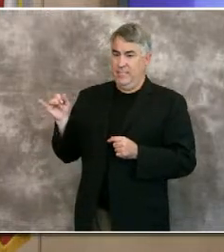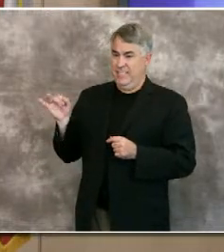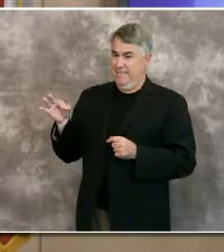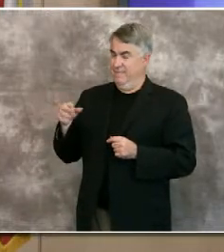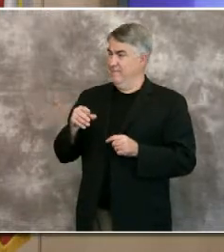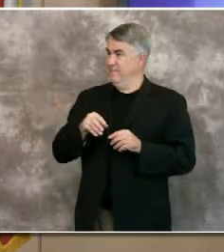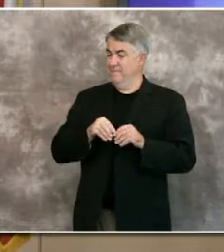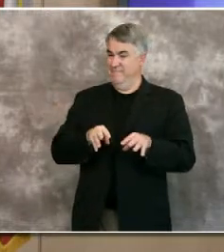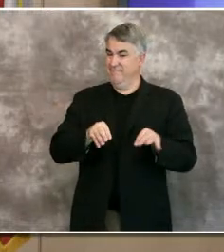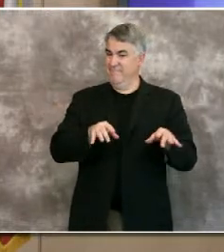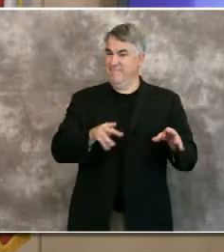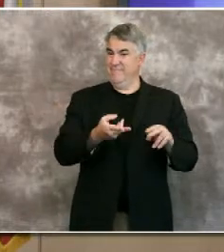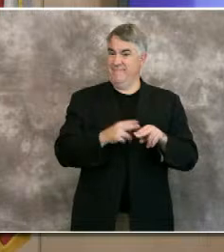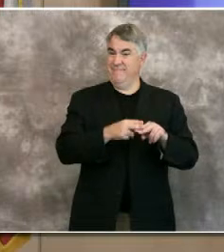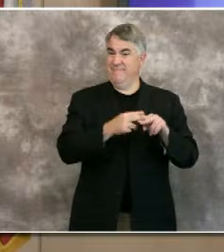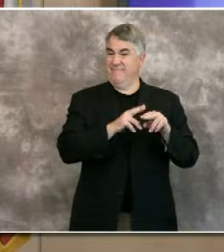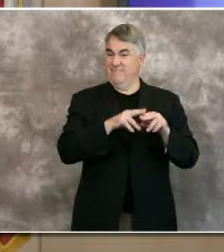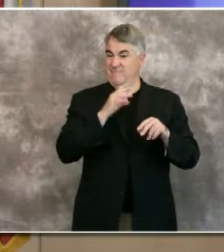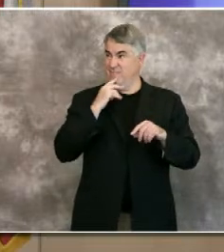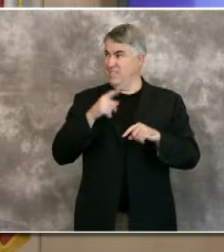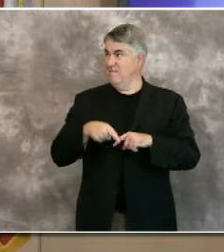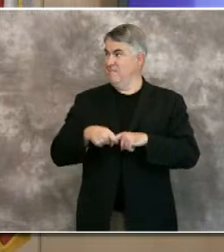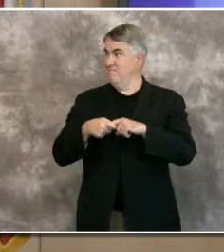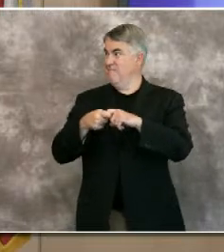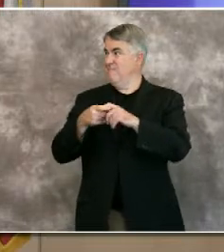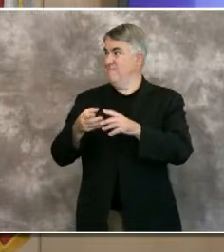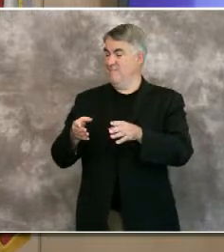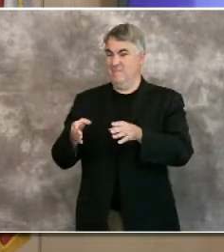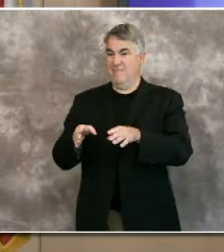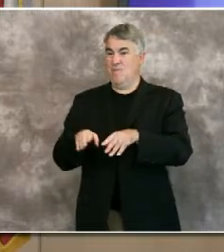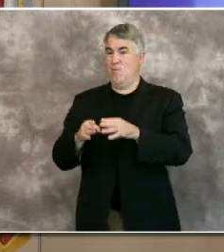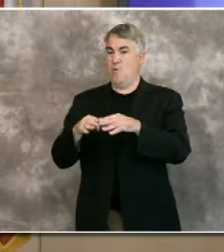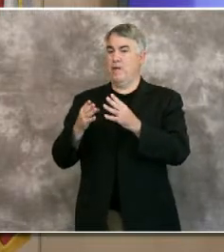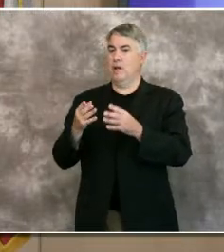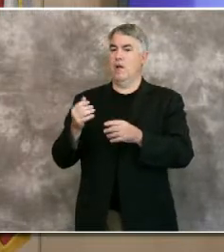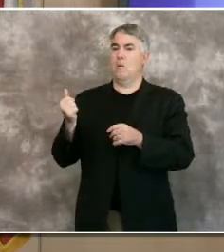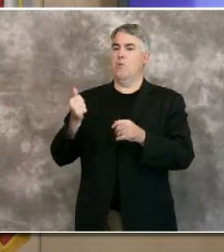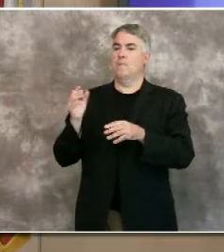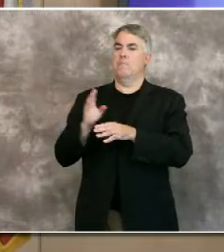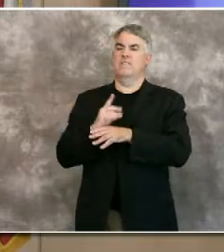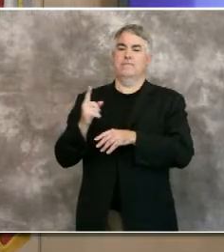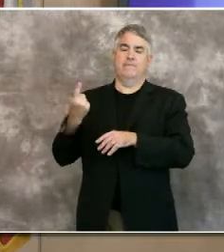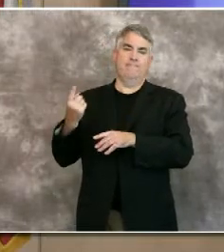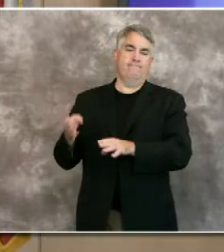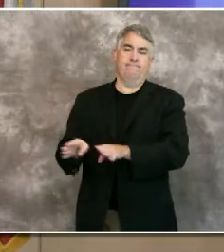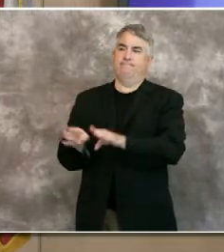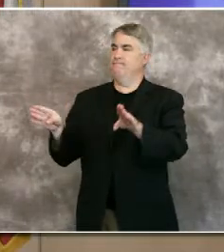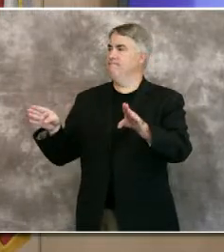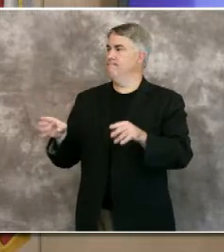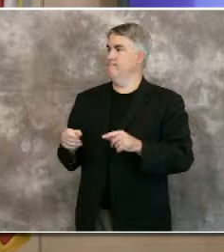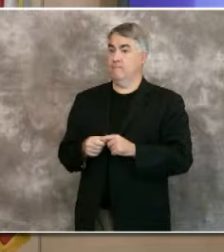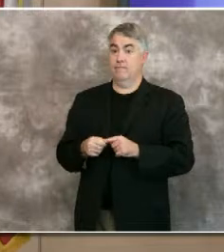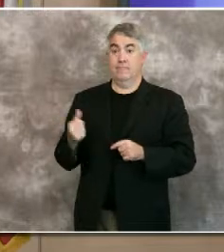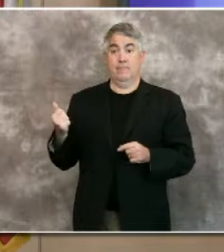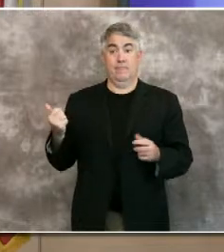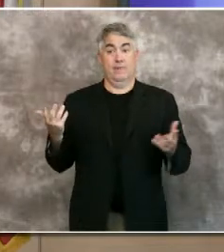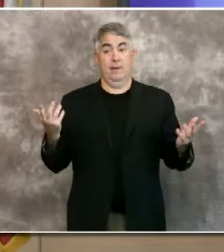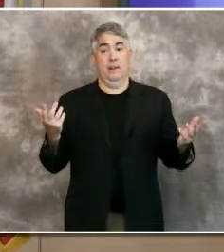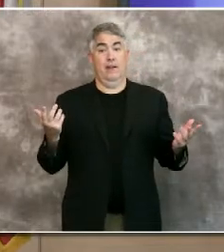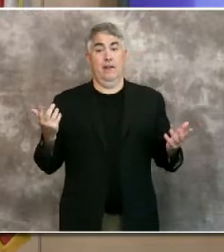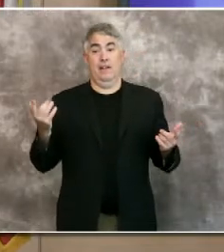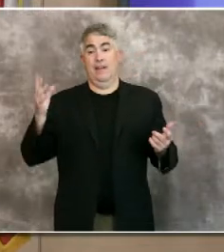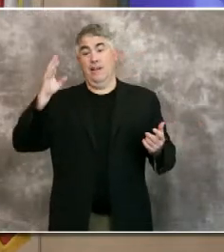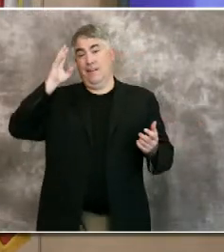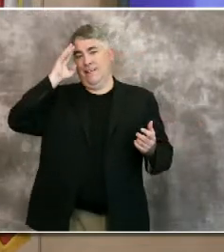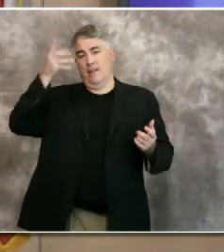pause reopening efforts or even scale back, which businesses would have to close first? Well, Mimi, that's a hypothetical on top of a